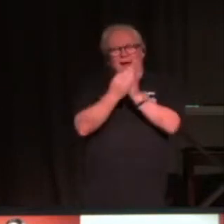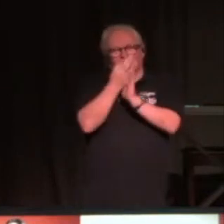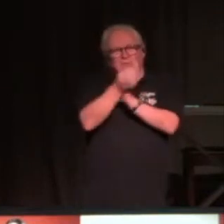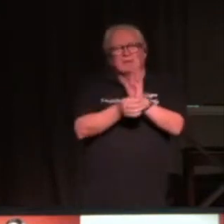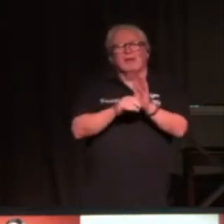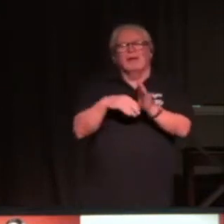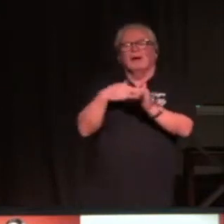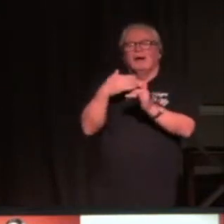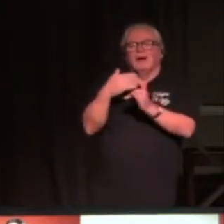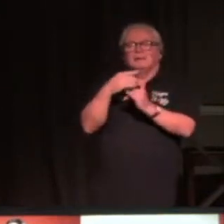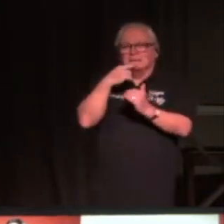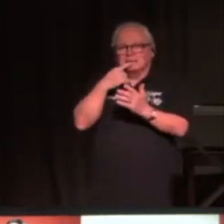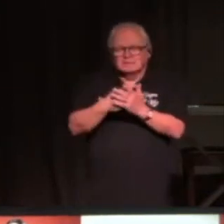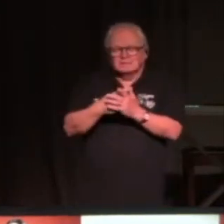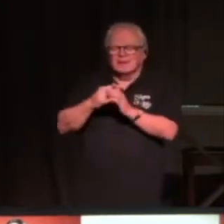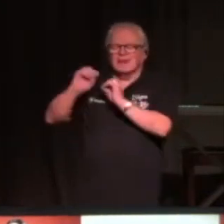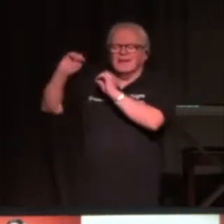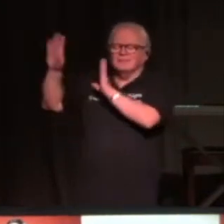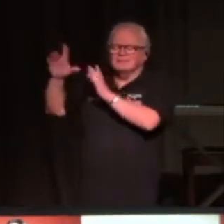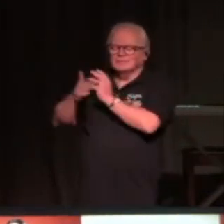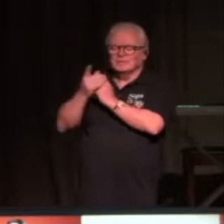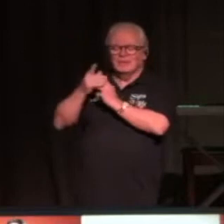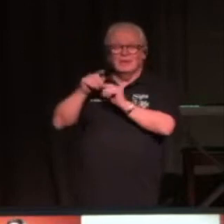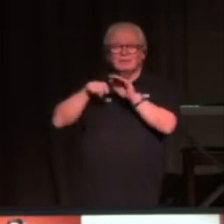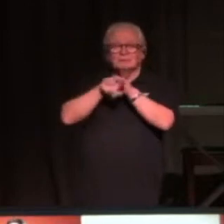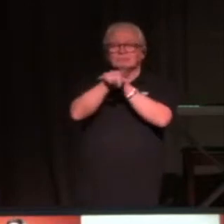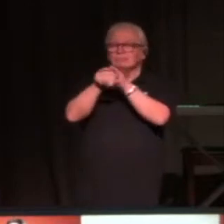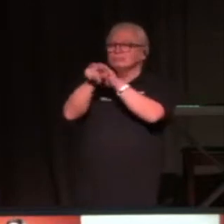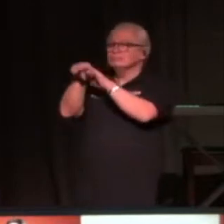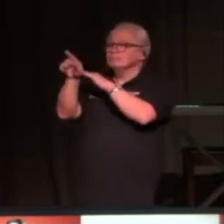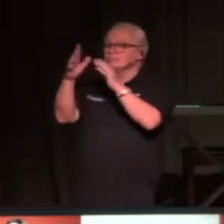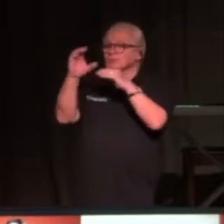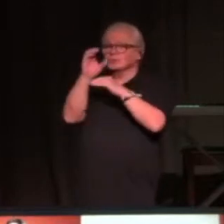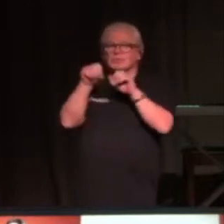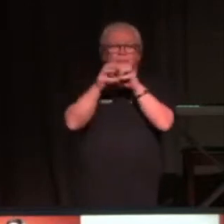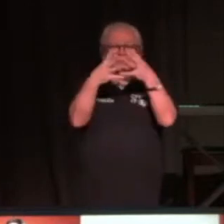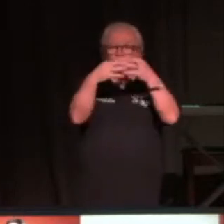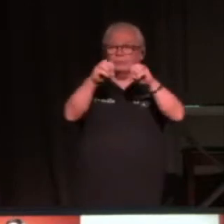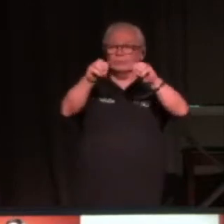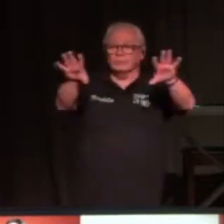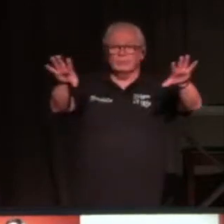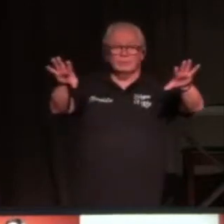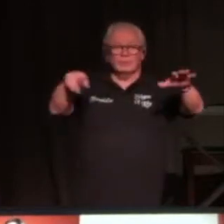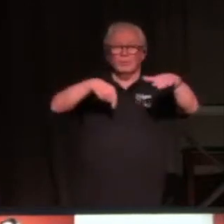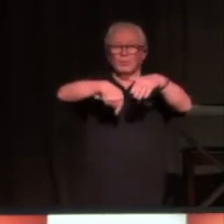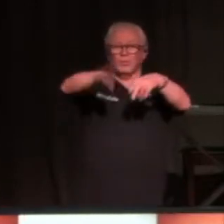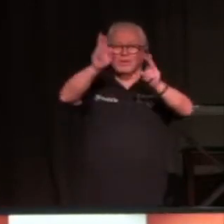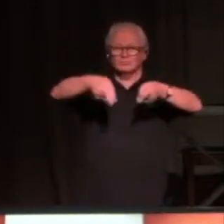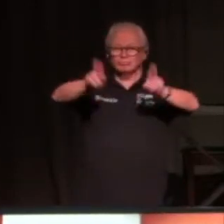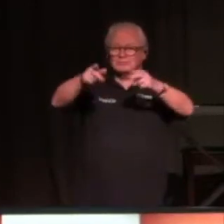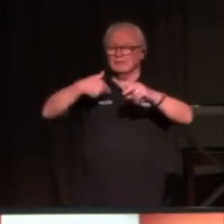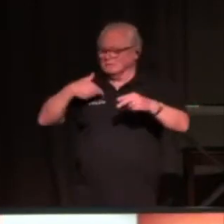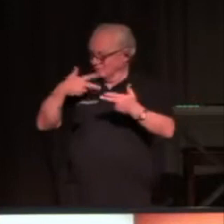by the time I decided to come out, everybody had left and we'd went down the street. And I was there with just a